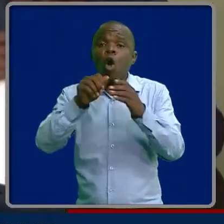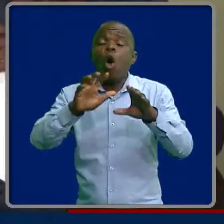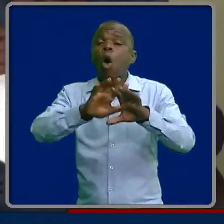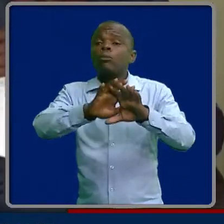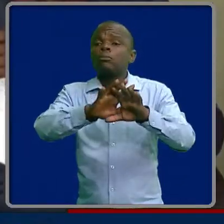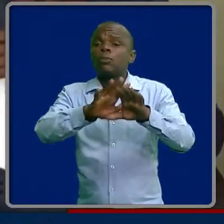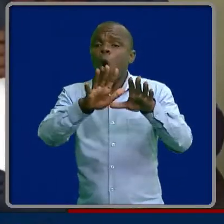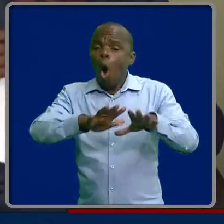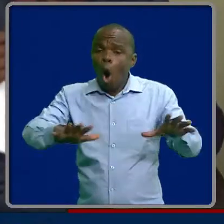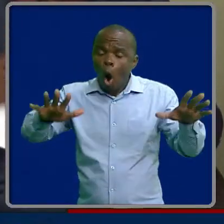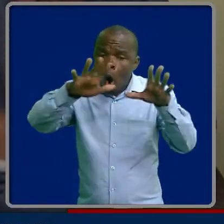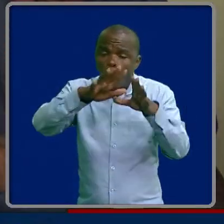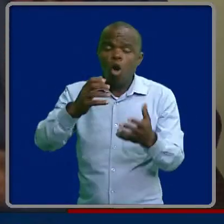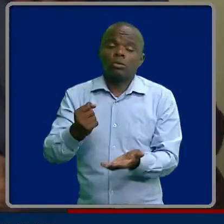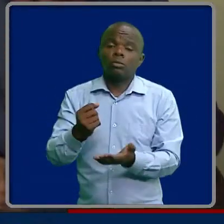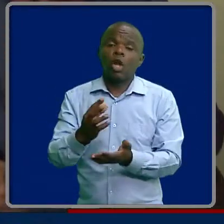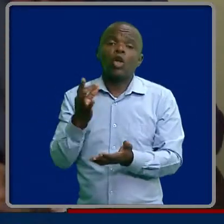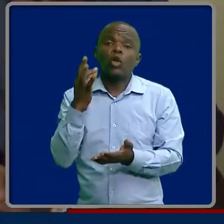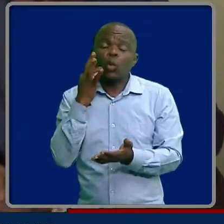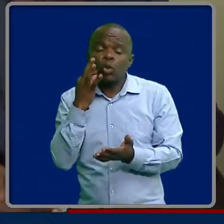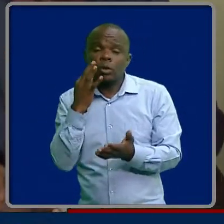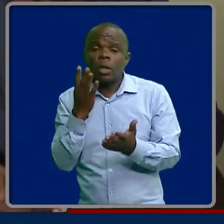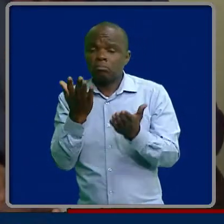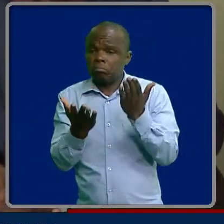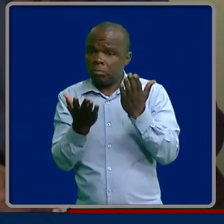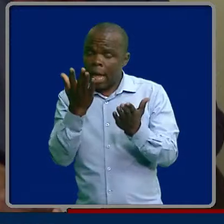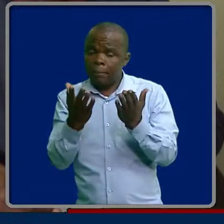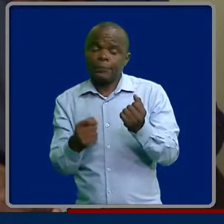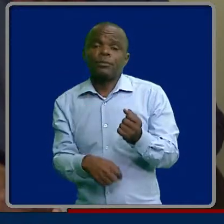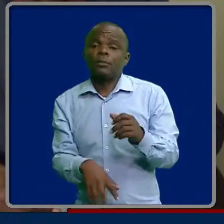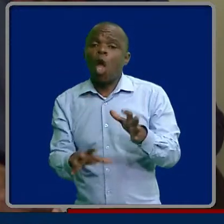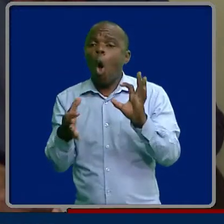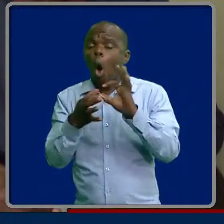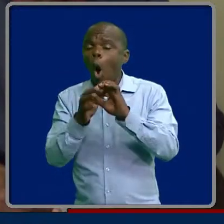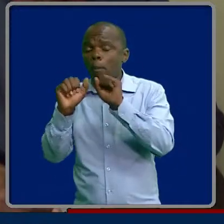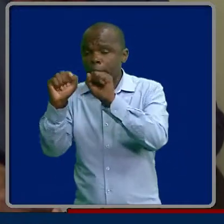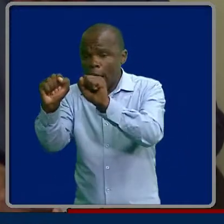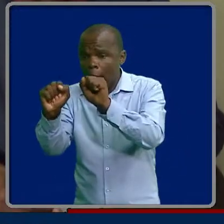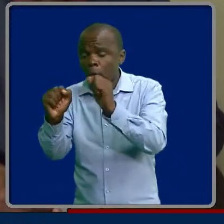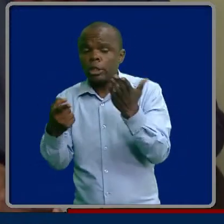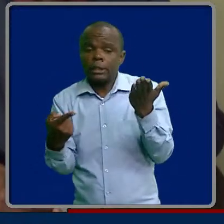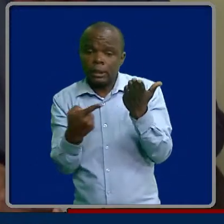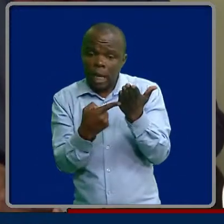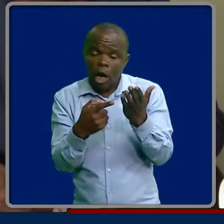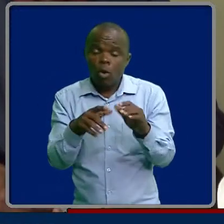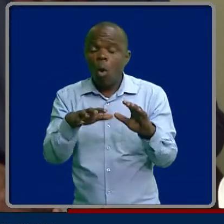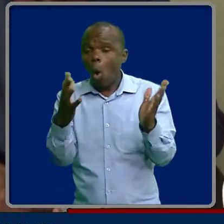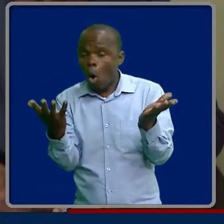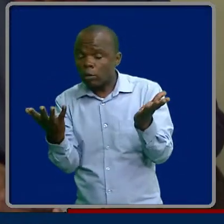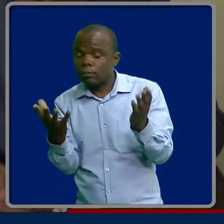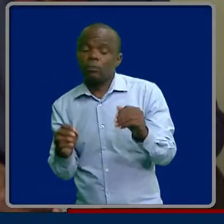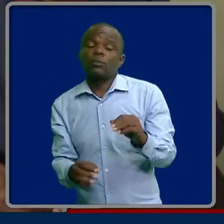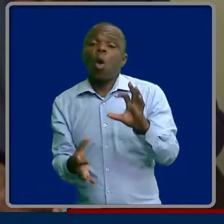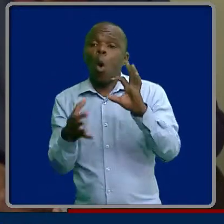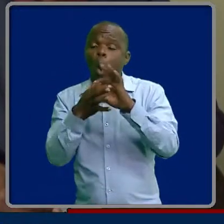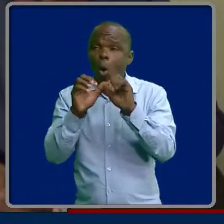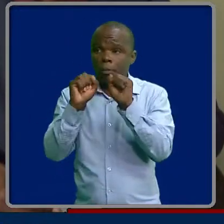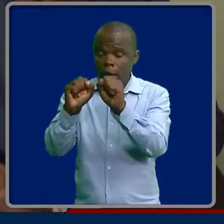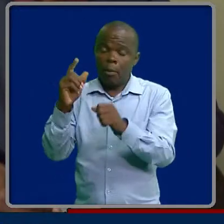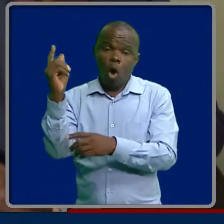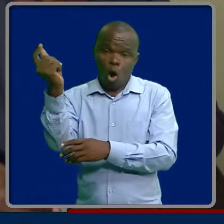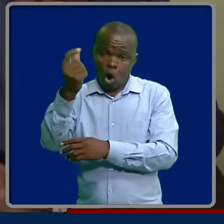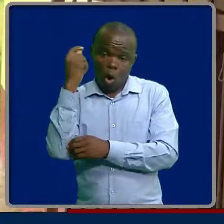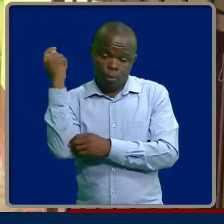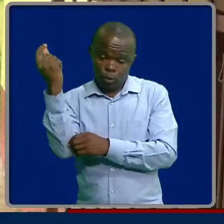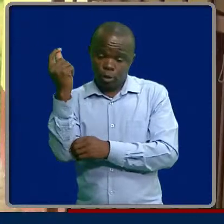of information, a fear of loans, and challenges in meeting application requirements. He welcomes the training initiative, saying it is a